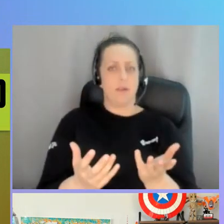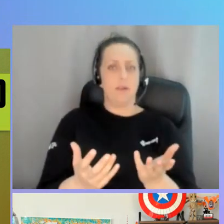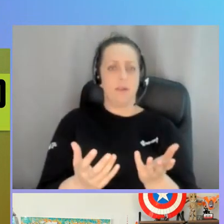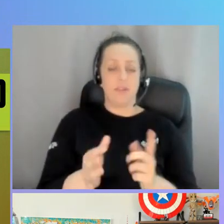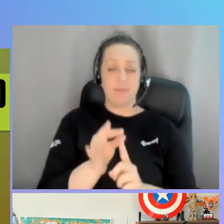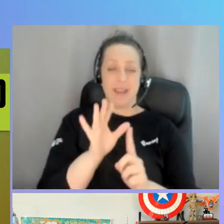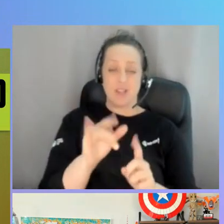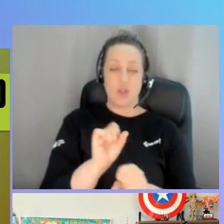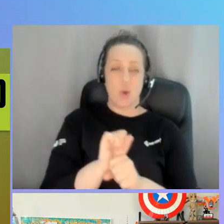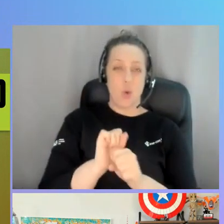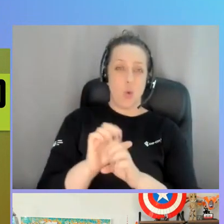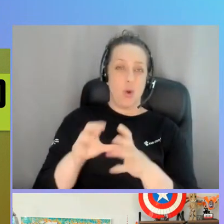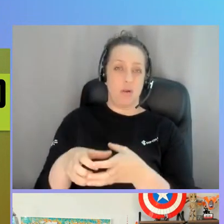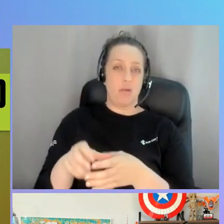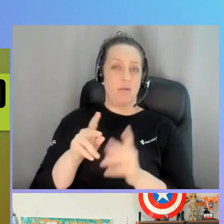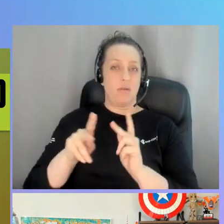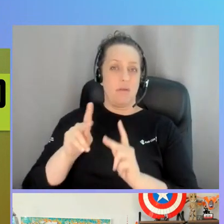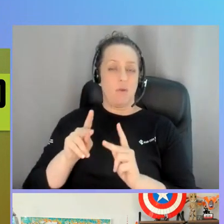on the workforce side.